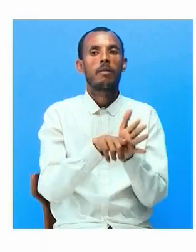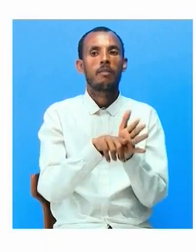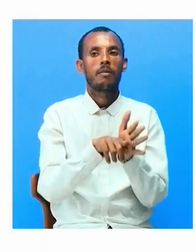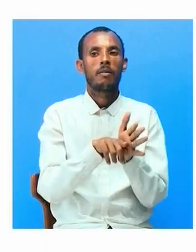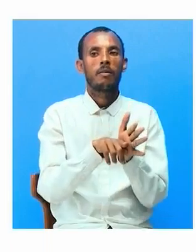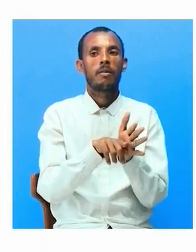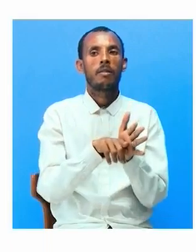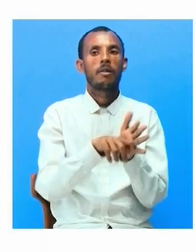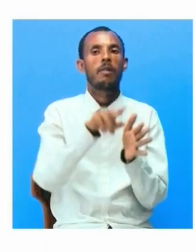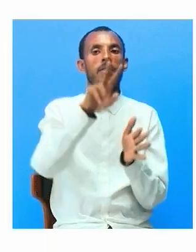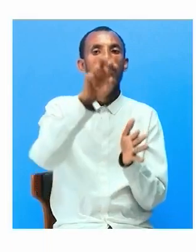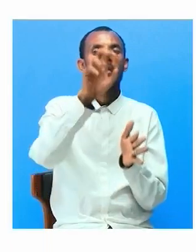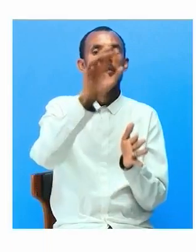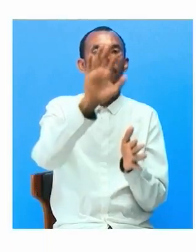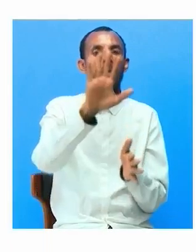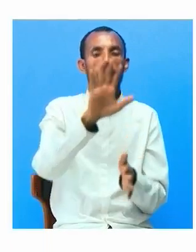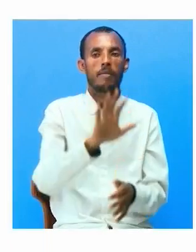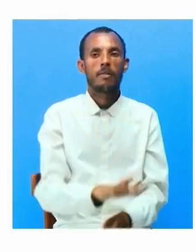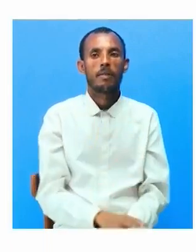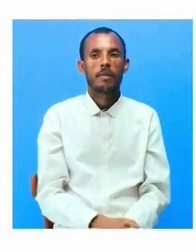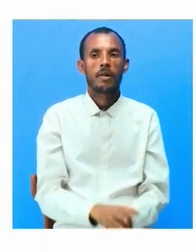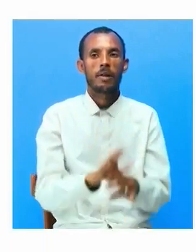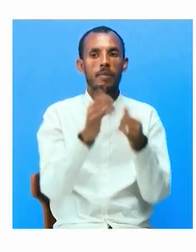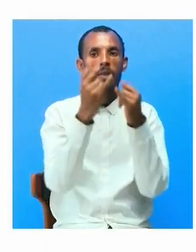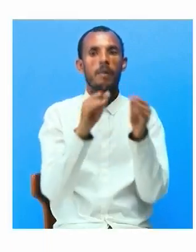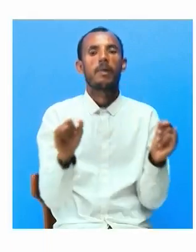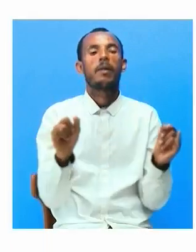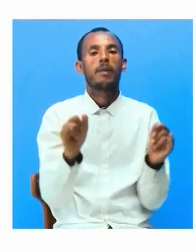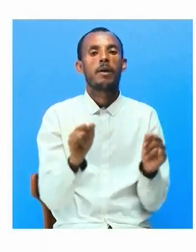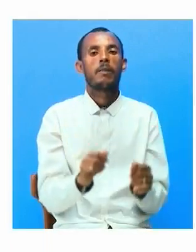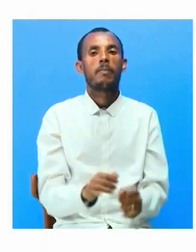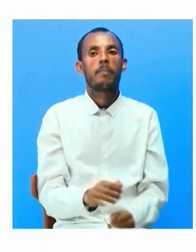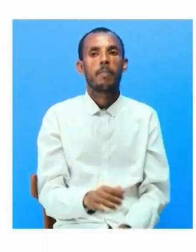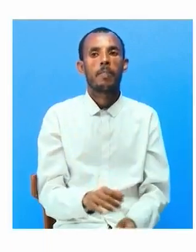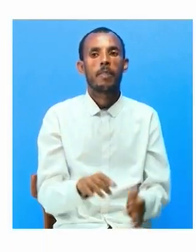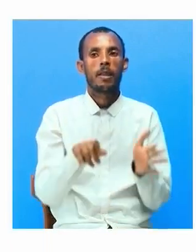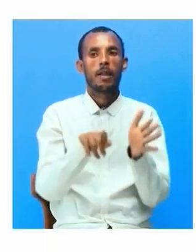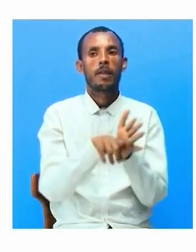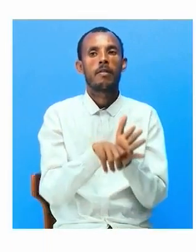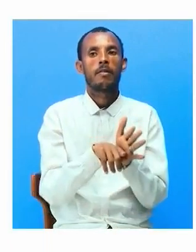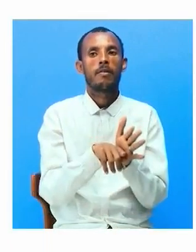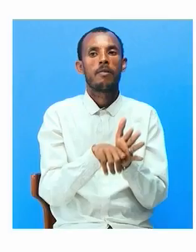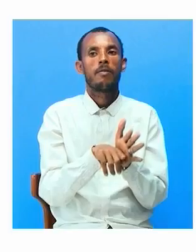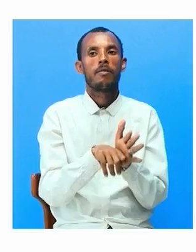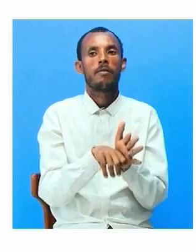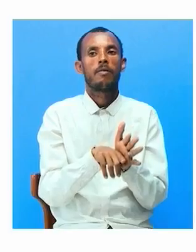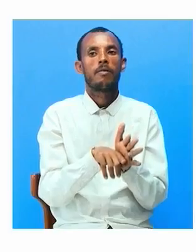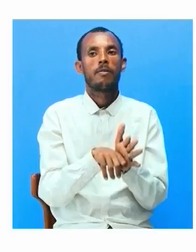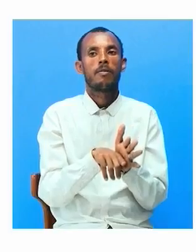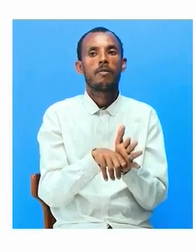negative 25 divided by negative